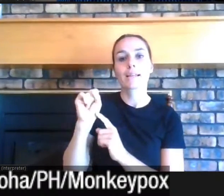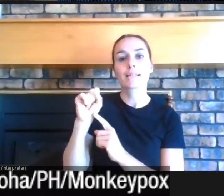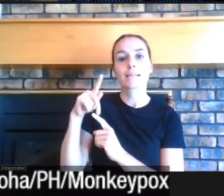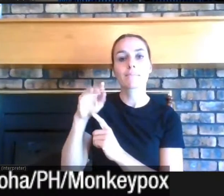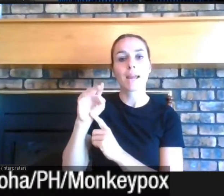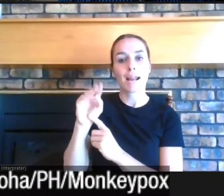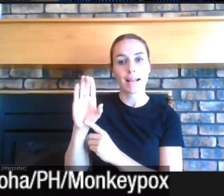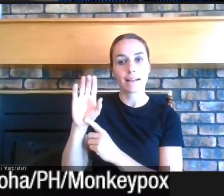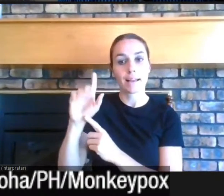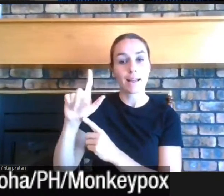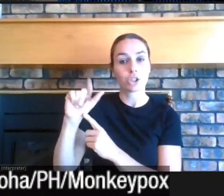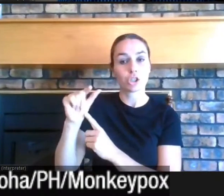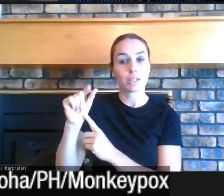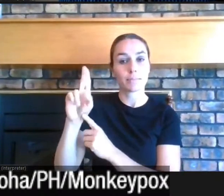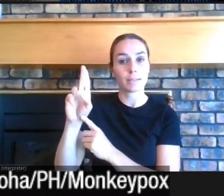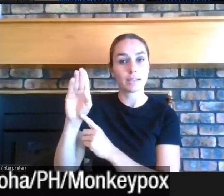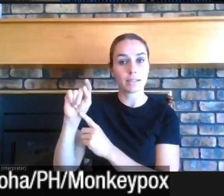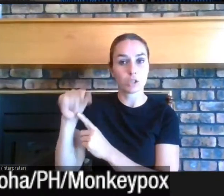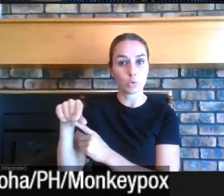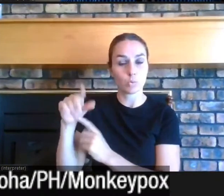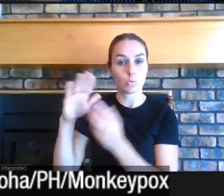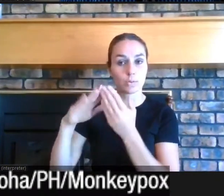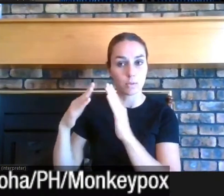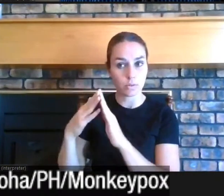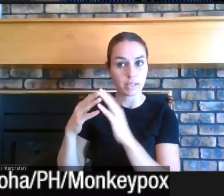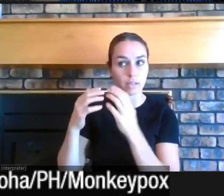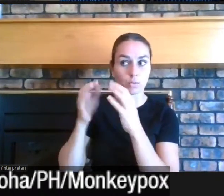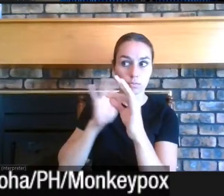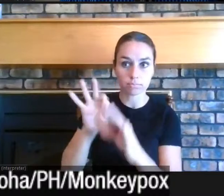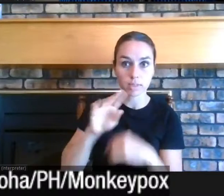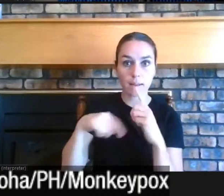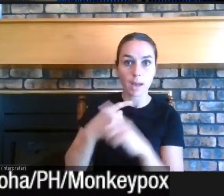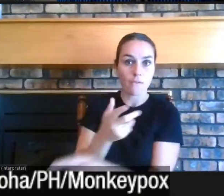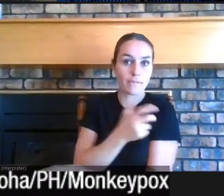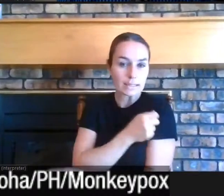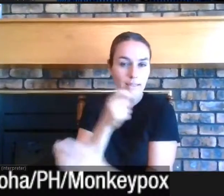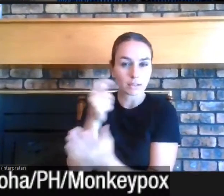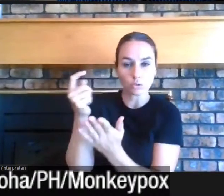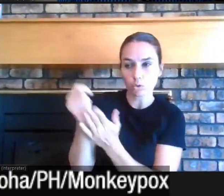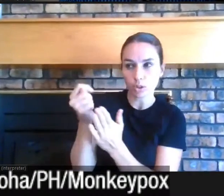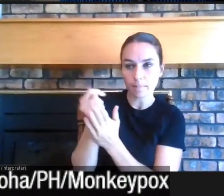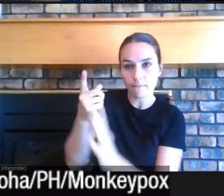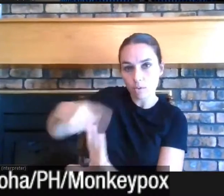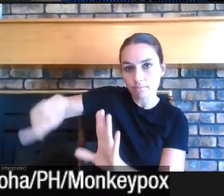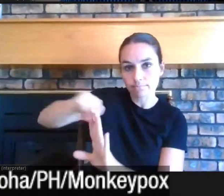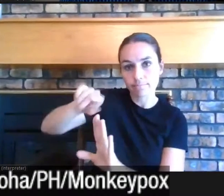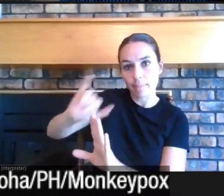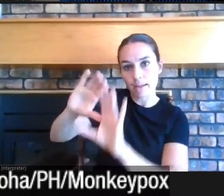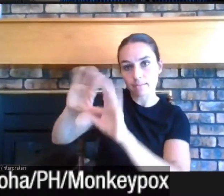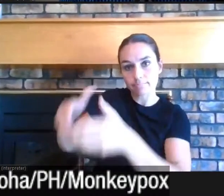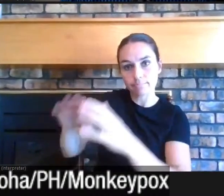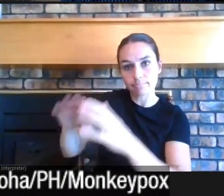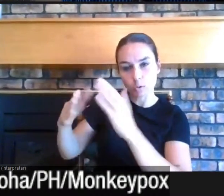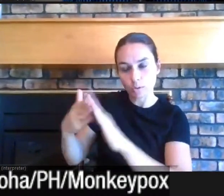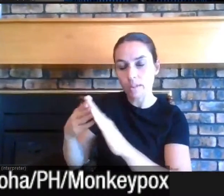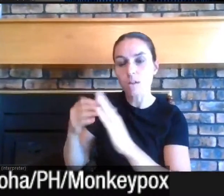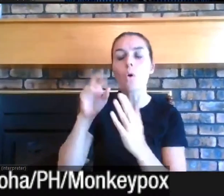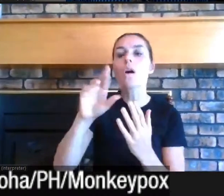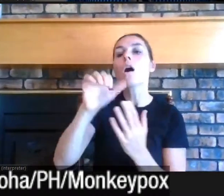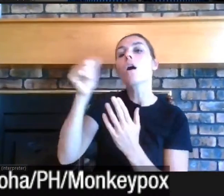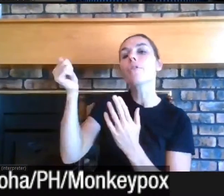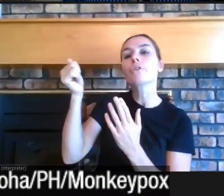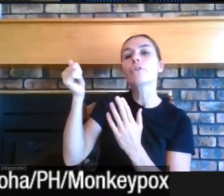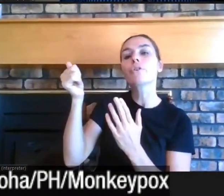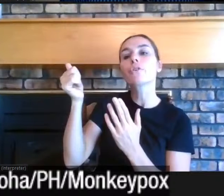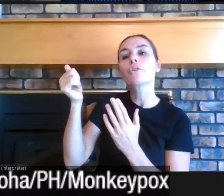community and to specifically target vaccine or treatment to the Hispanic LGBTQ community or other